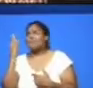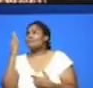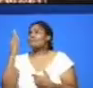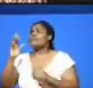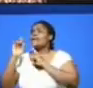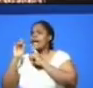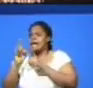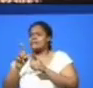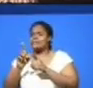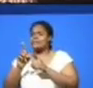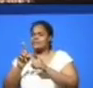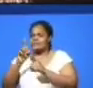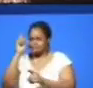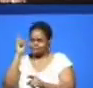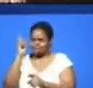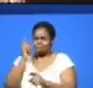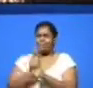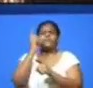time.